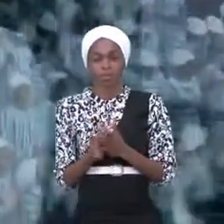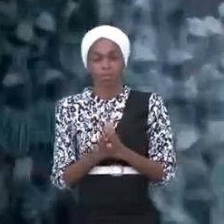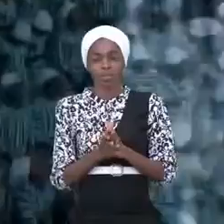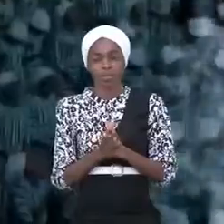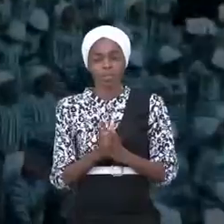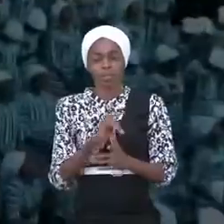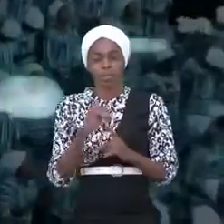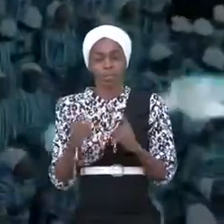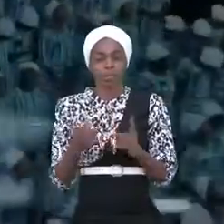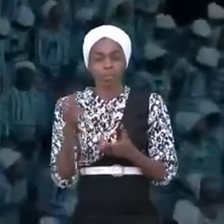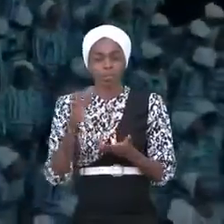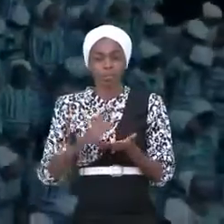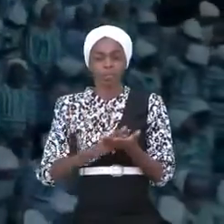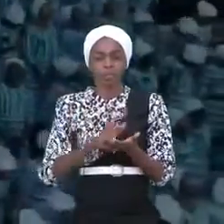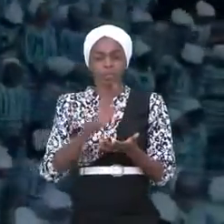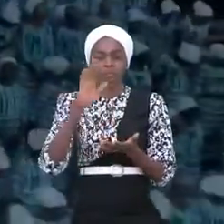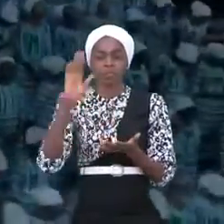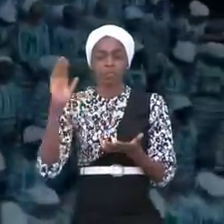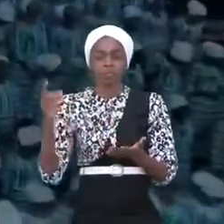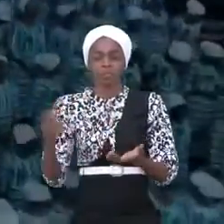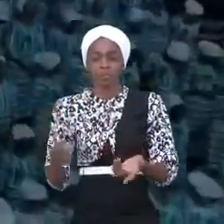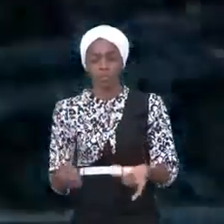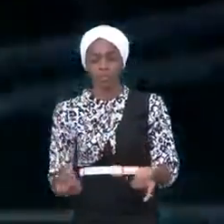When the glory comes,